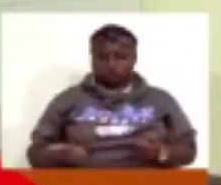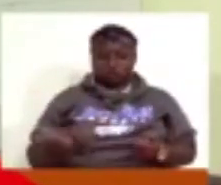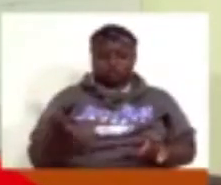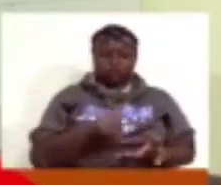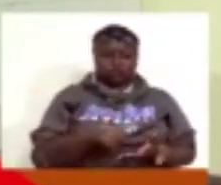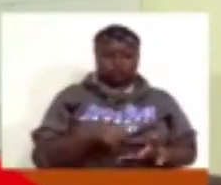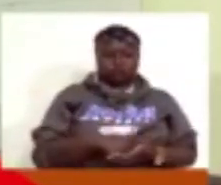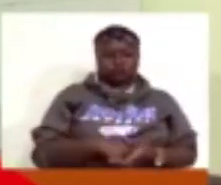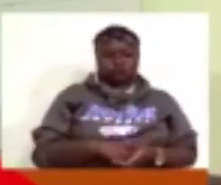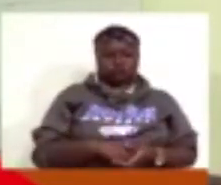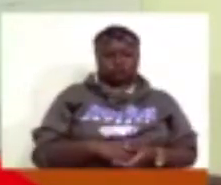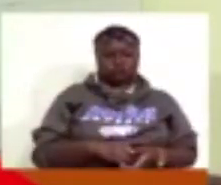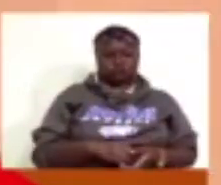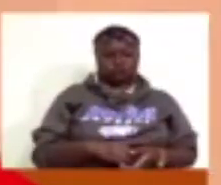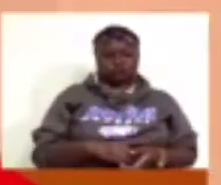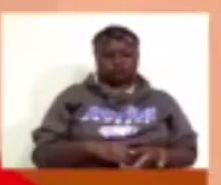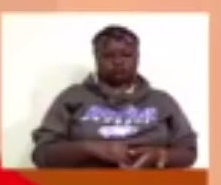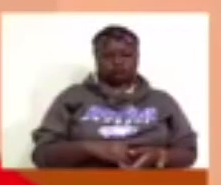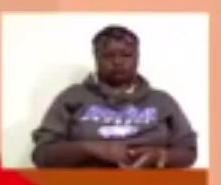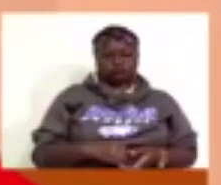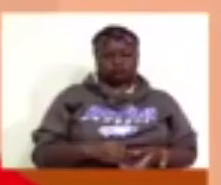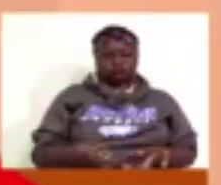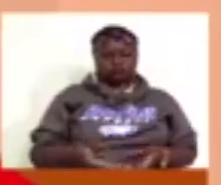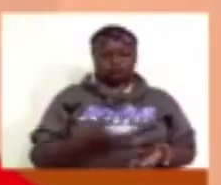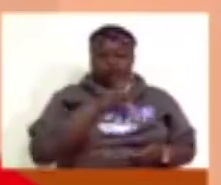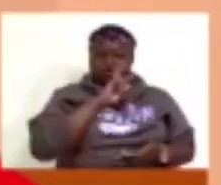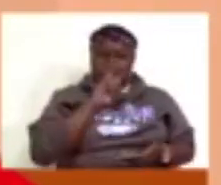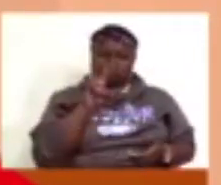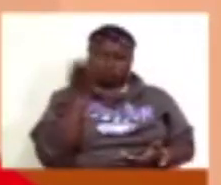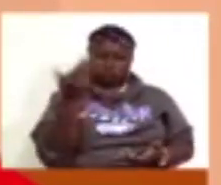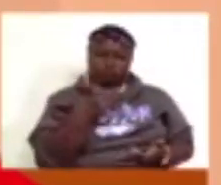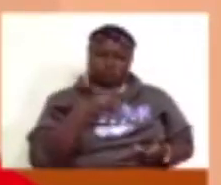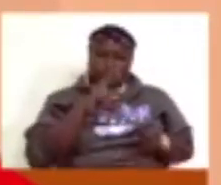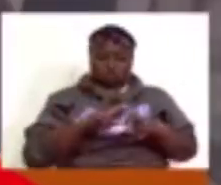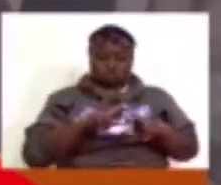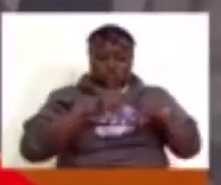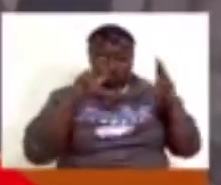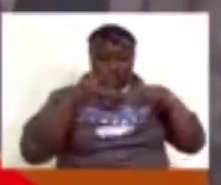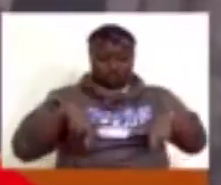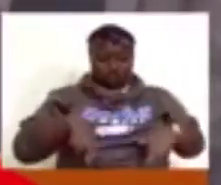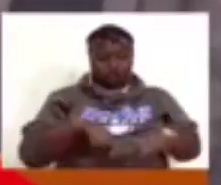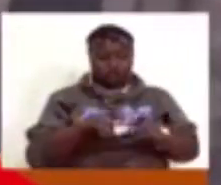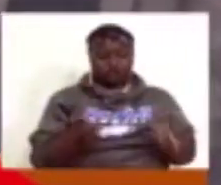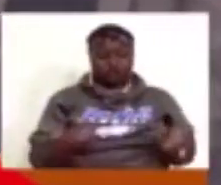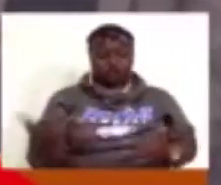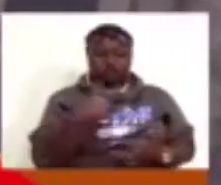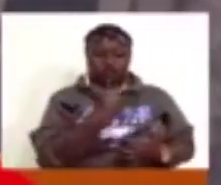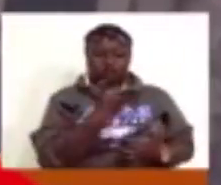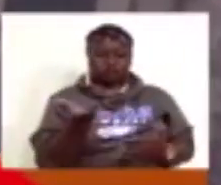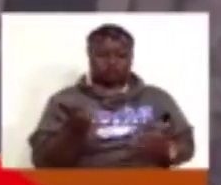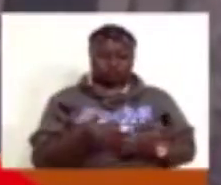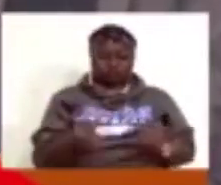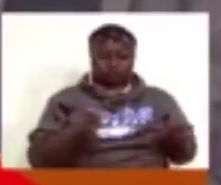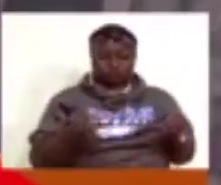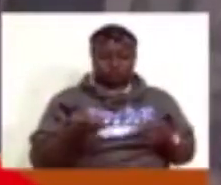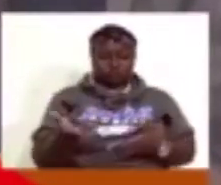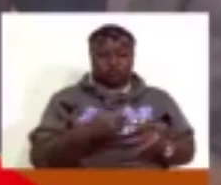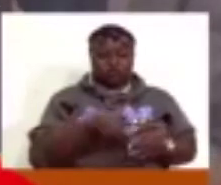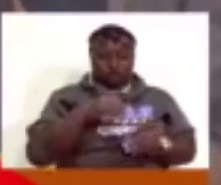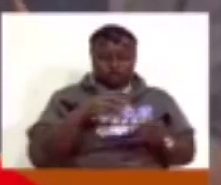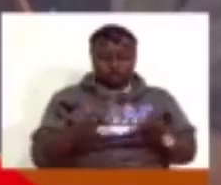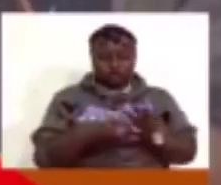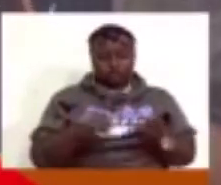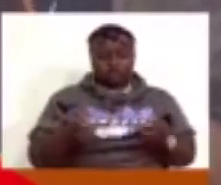been given the position. Na kuona gĩtarũ kĩa Rift Valley nĩ kĩmwe kĩa ituri iria ciaikĩirie kĩama kĩa Jubilee kura kwa